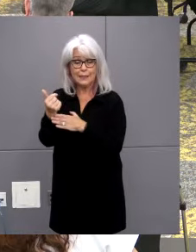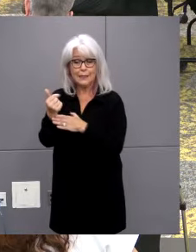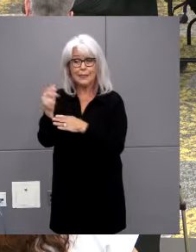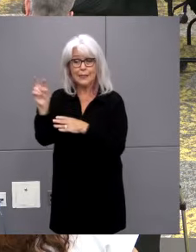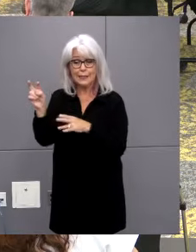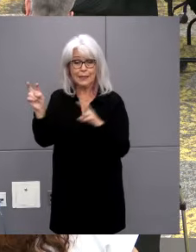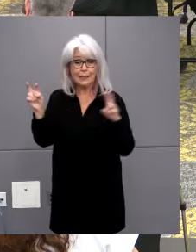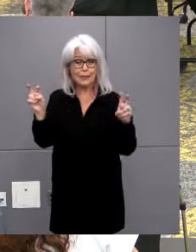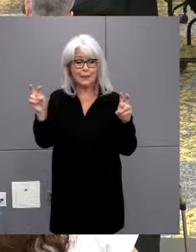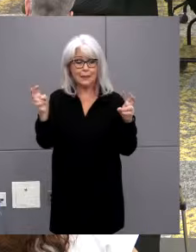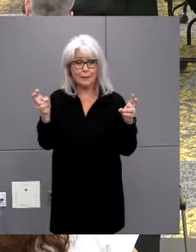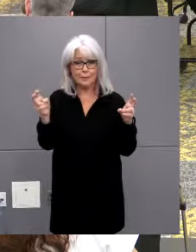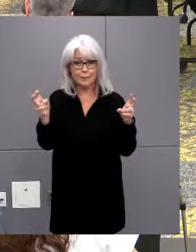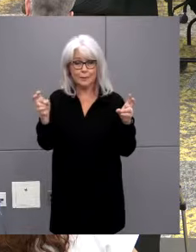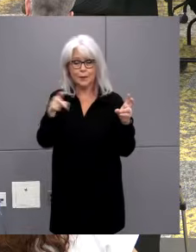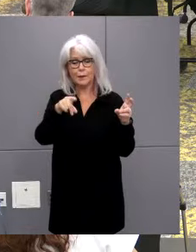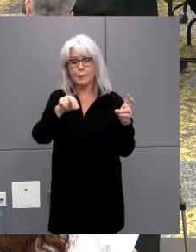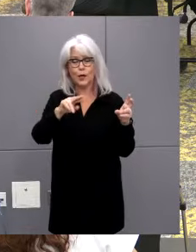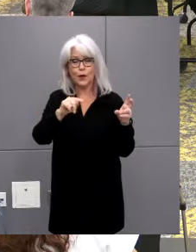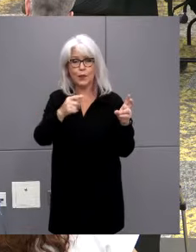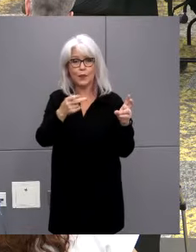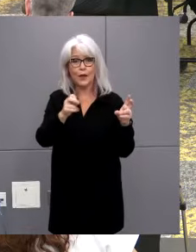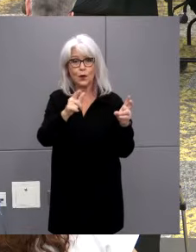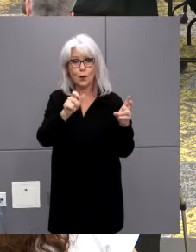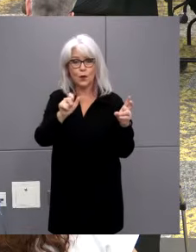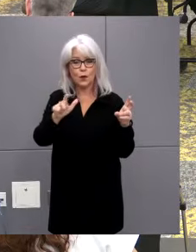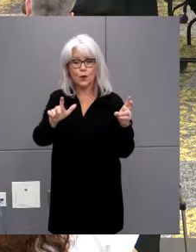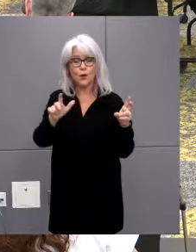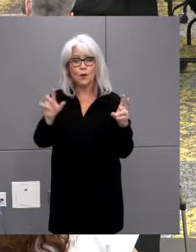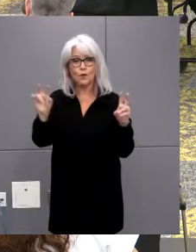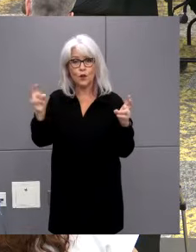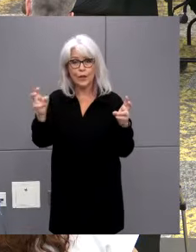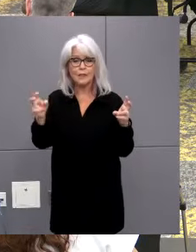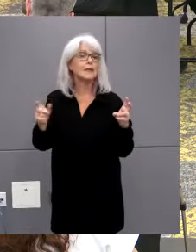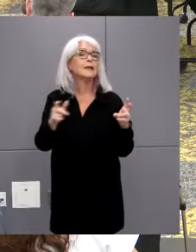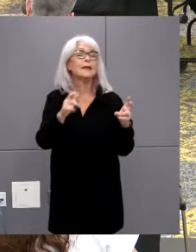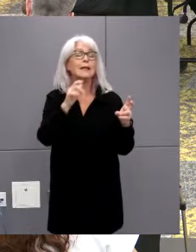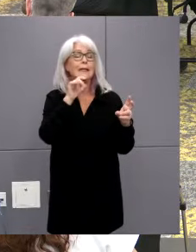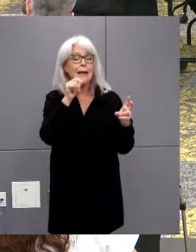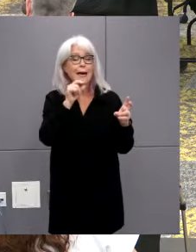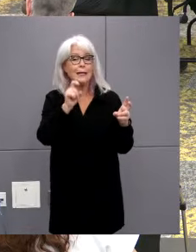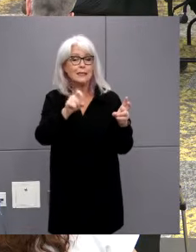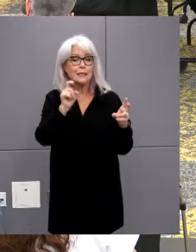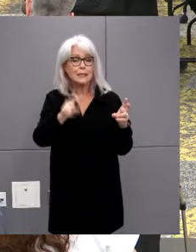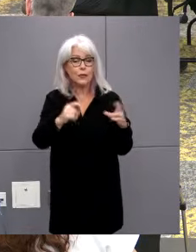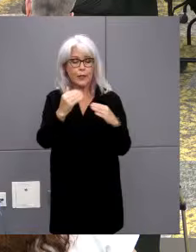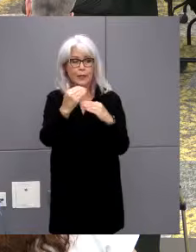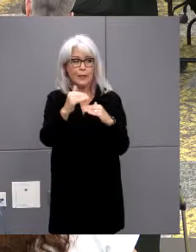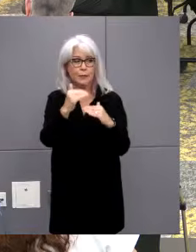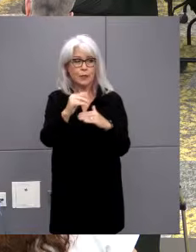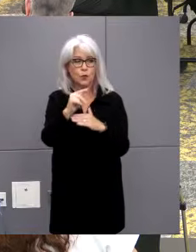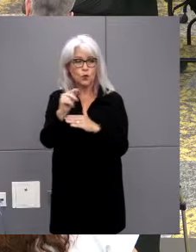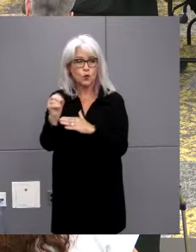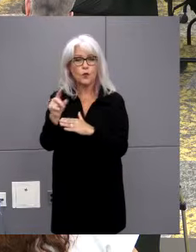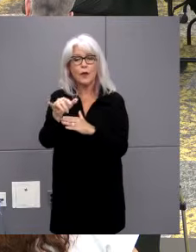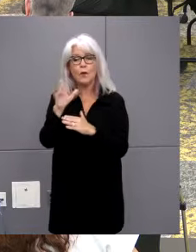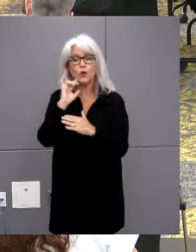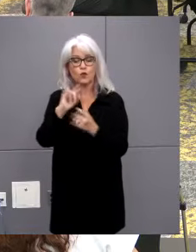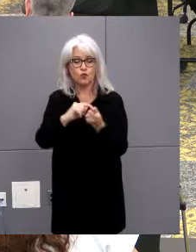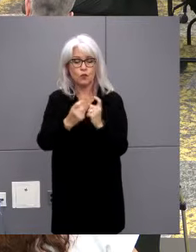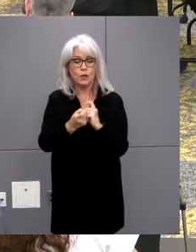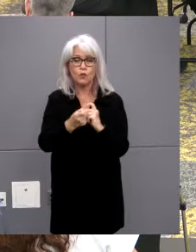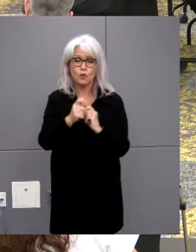parenthetical, I don't think that's right, phrase, but are not necessarily limited to, which of course would also change the